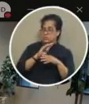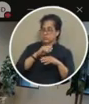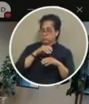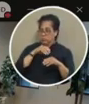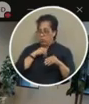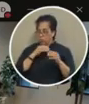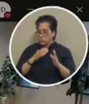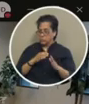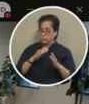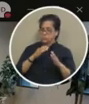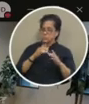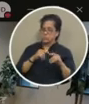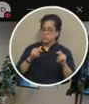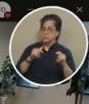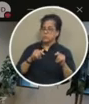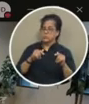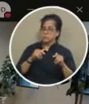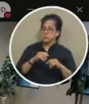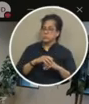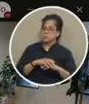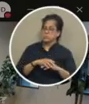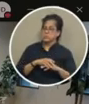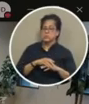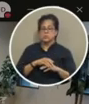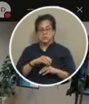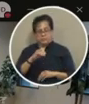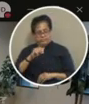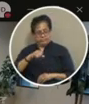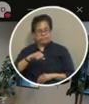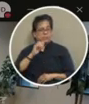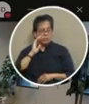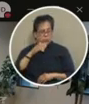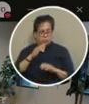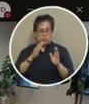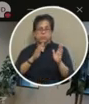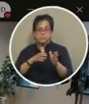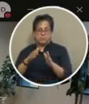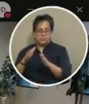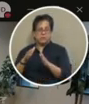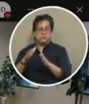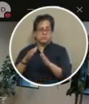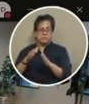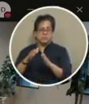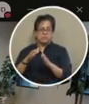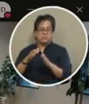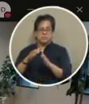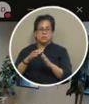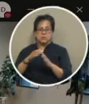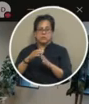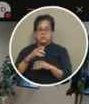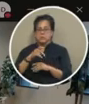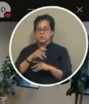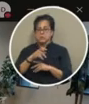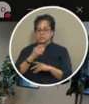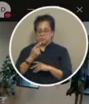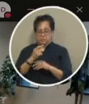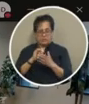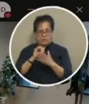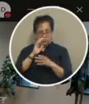and landlords? Yes, sir. We can prepare a press release that includes